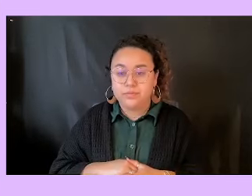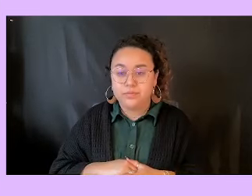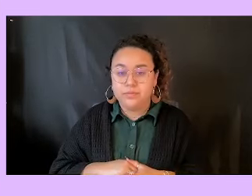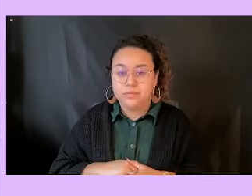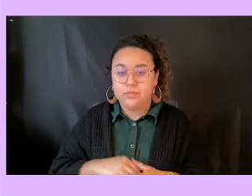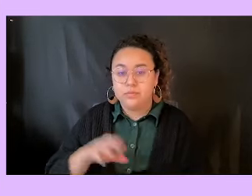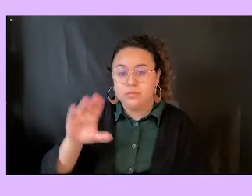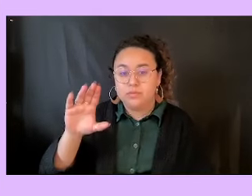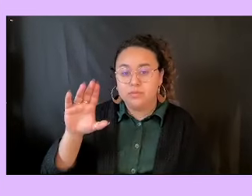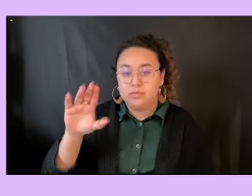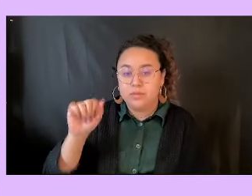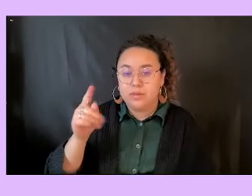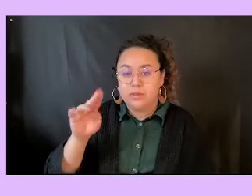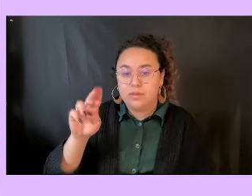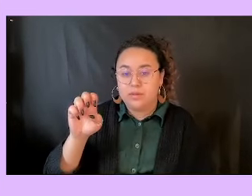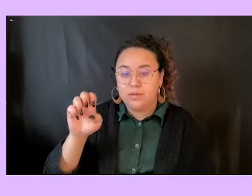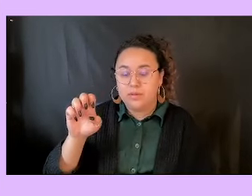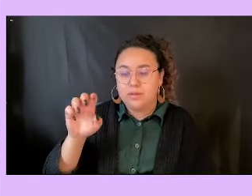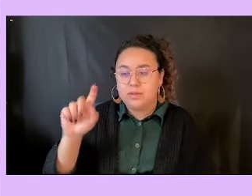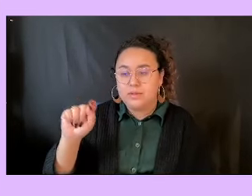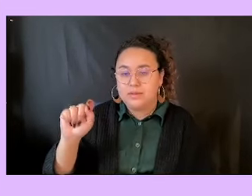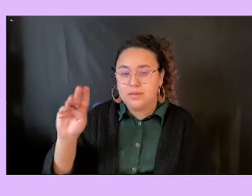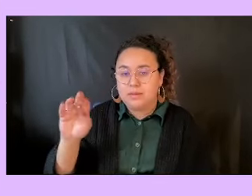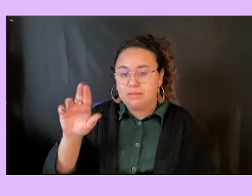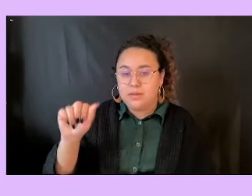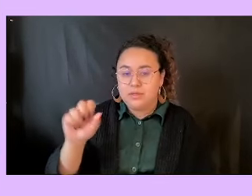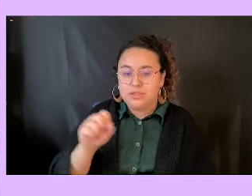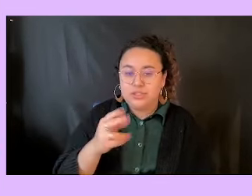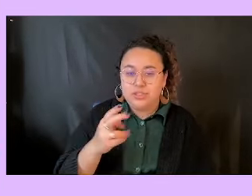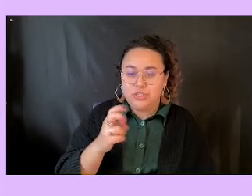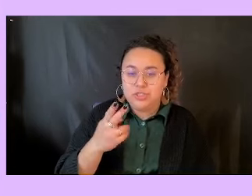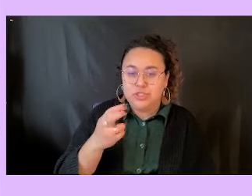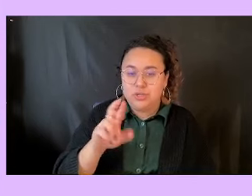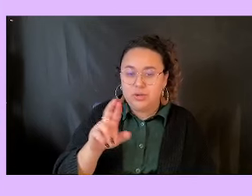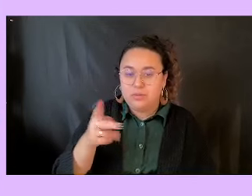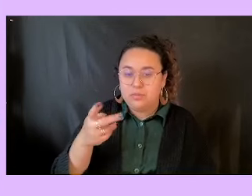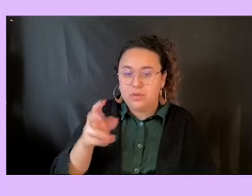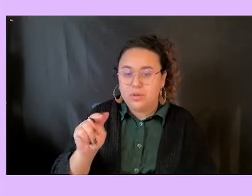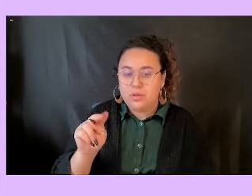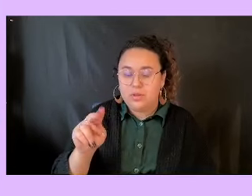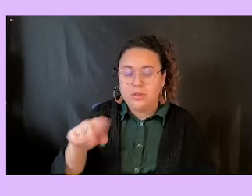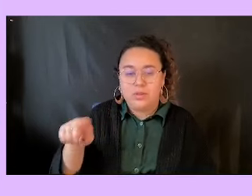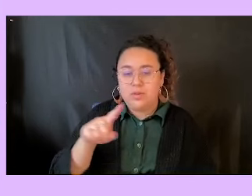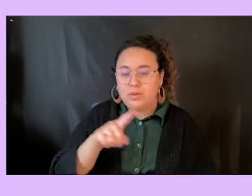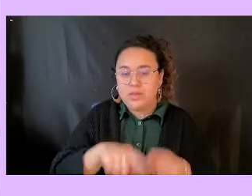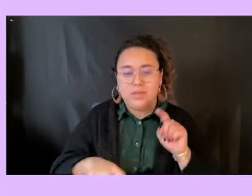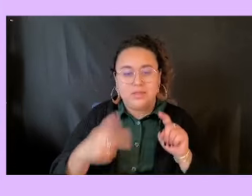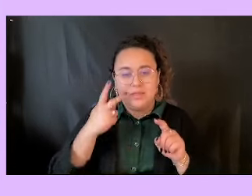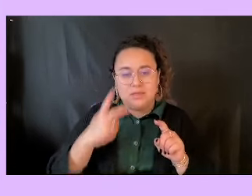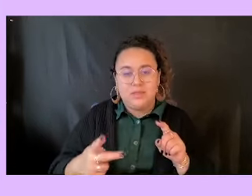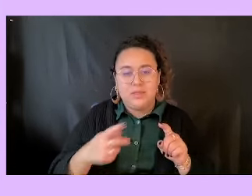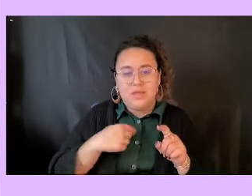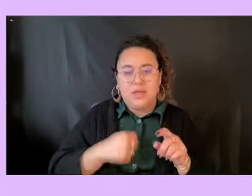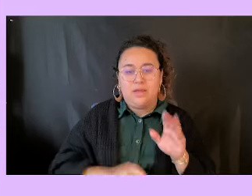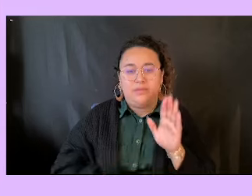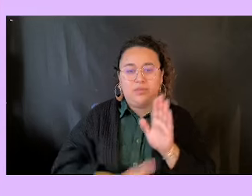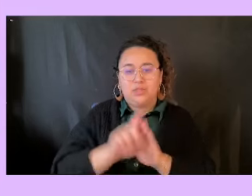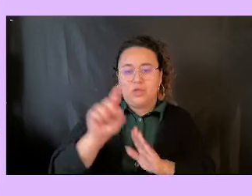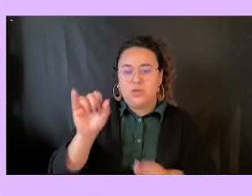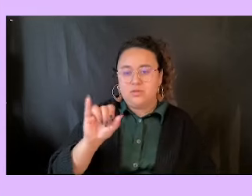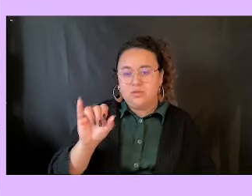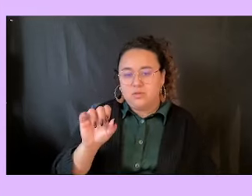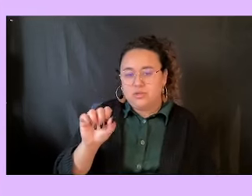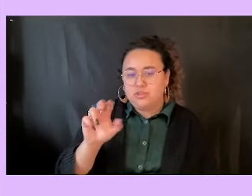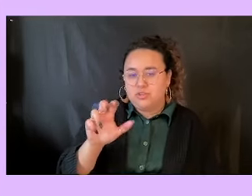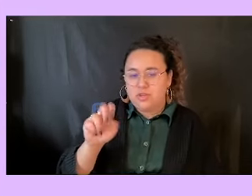Catherine T. Morris, she, her pronouns. Even though you all cannot see it, I am relatively tall as well, Sean.